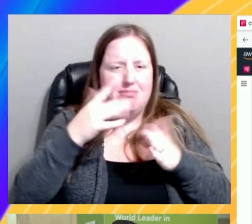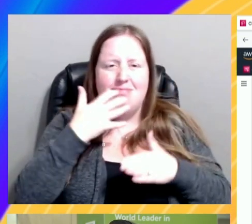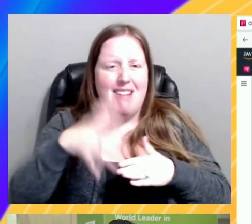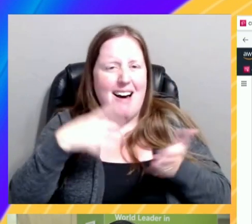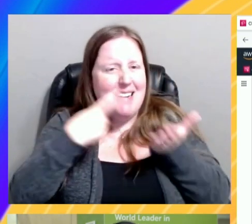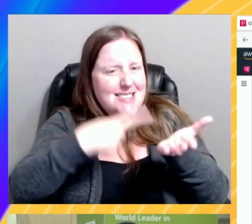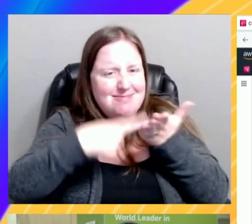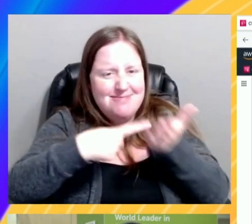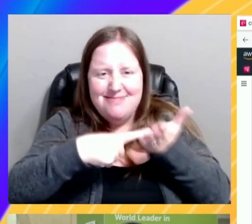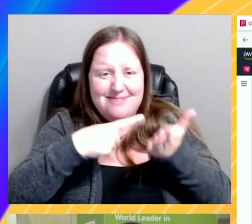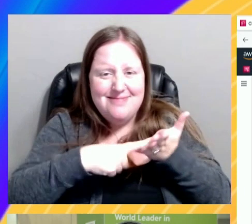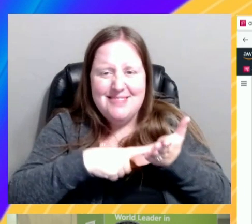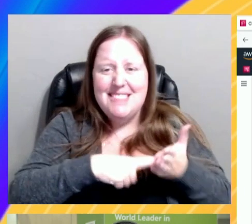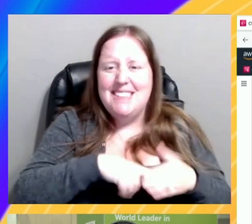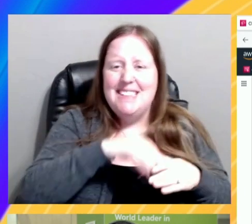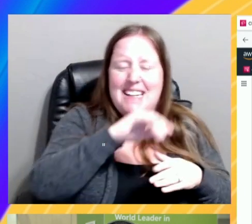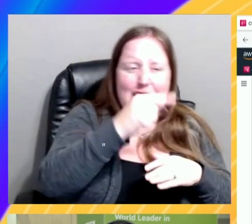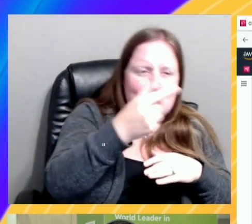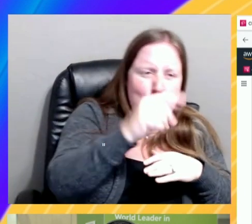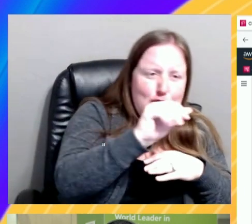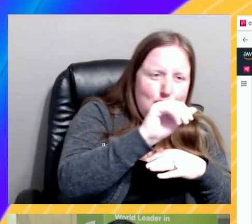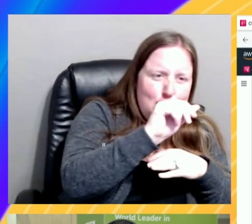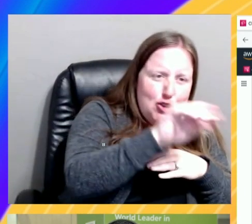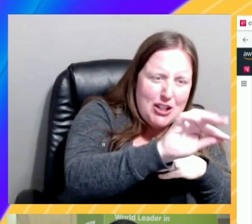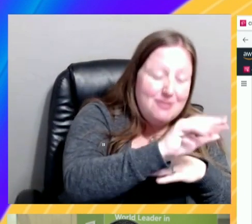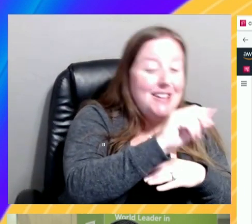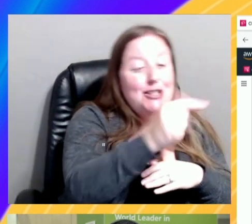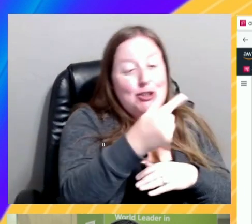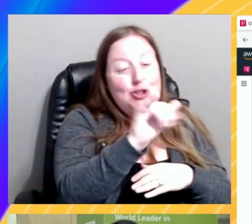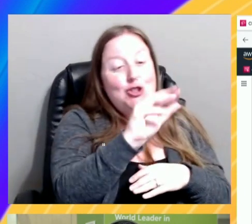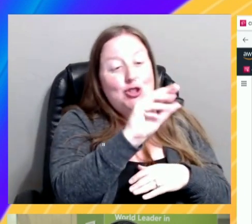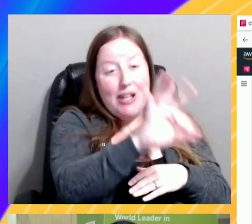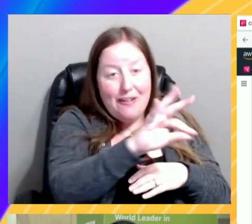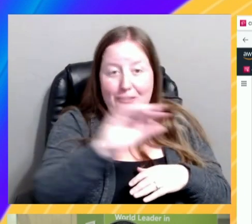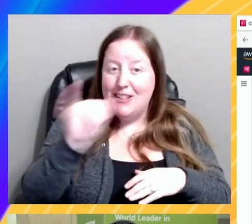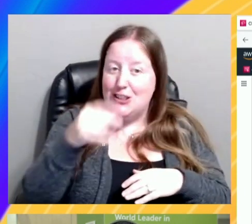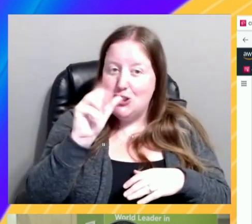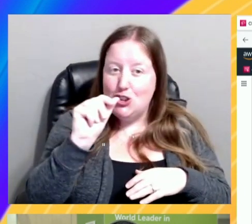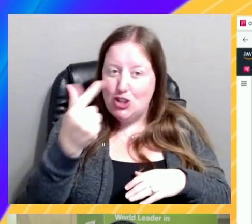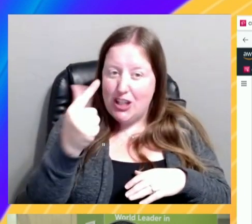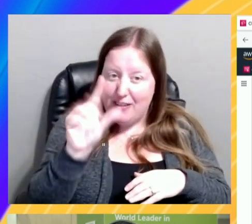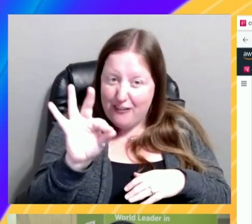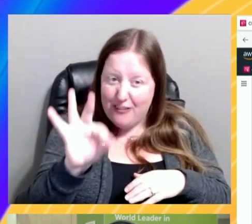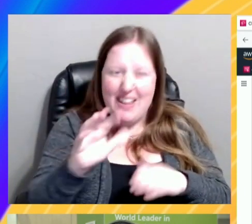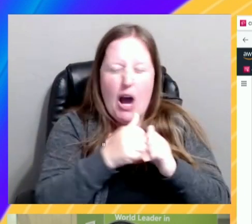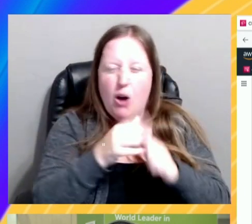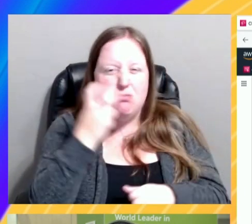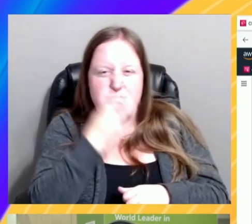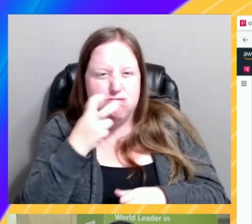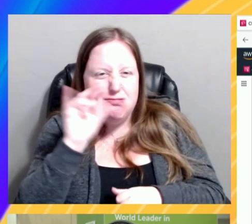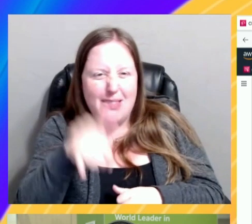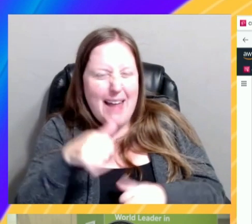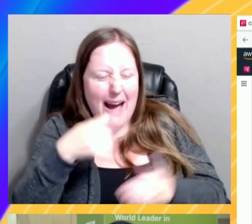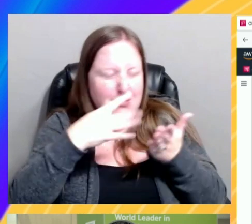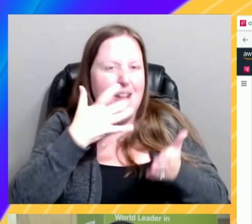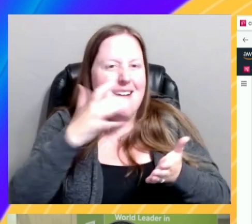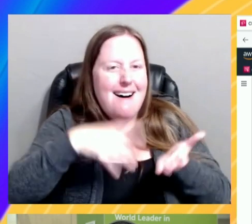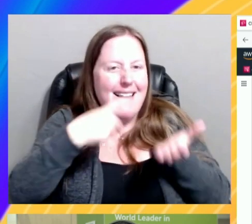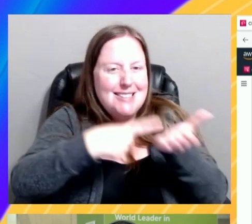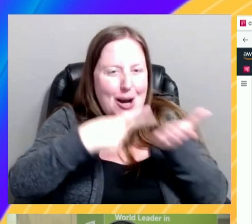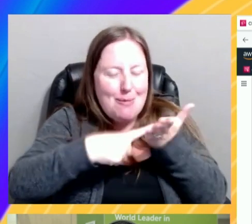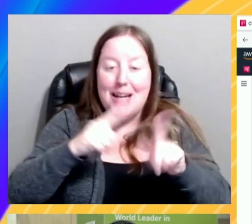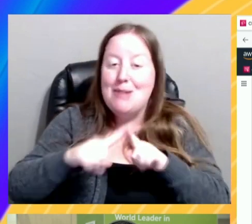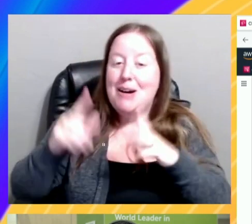or is it GIF? Is it YAML or is it JSON? Sure. So it's doing the creation process. As you can see, it's already starting